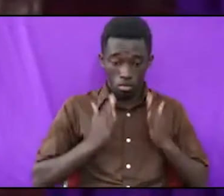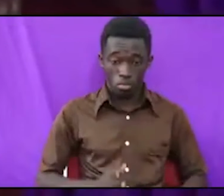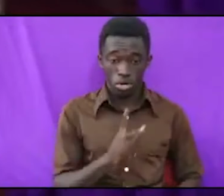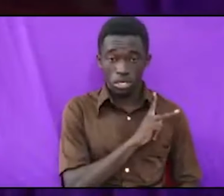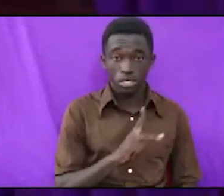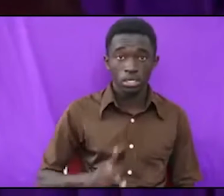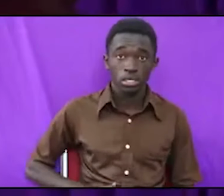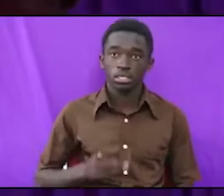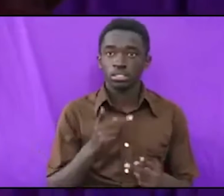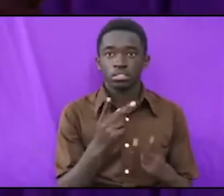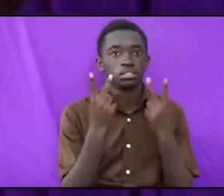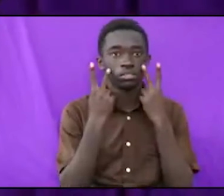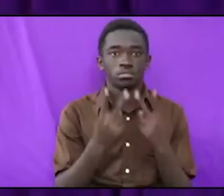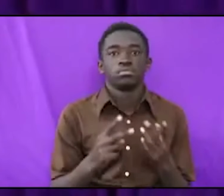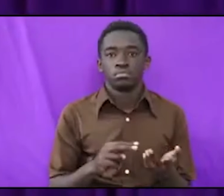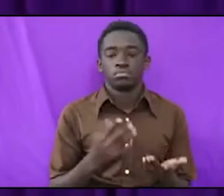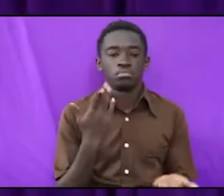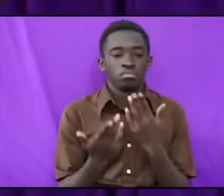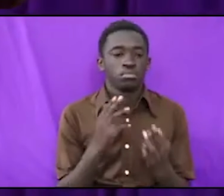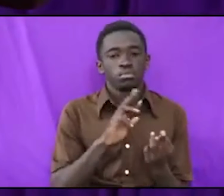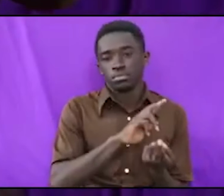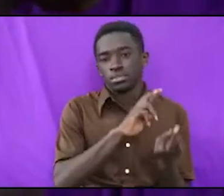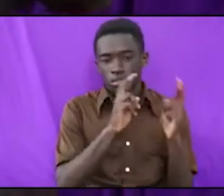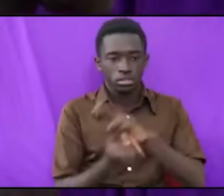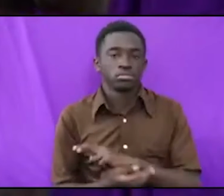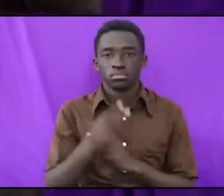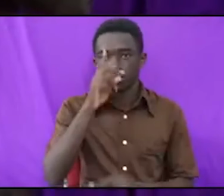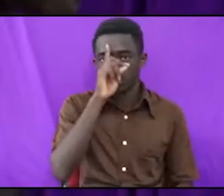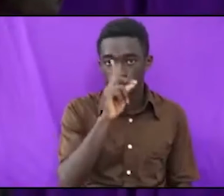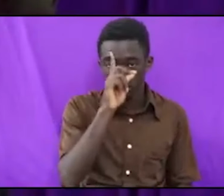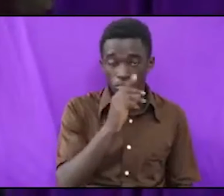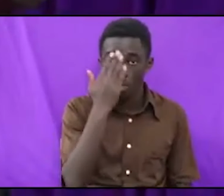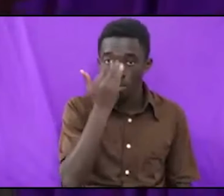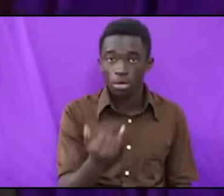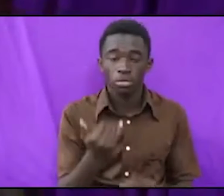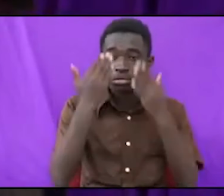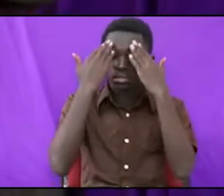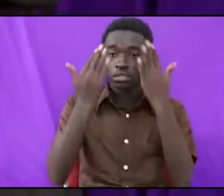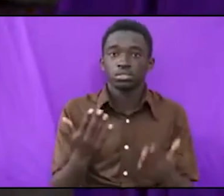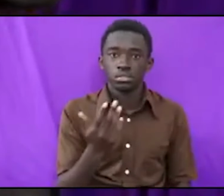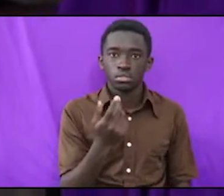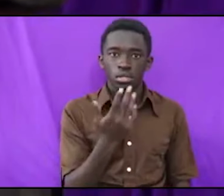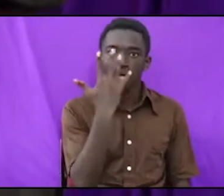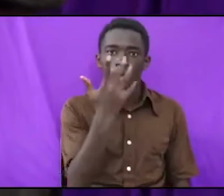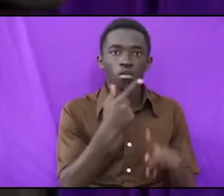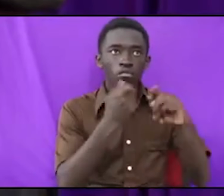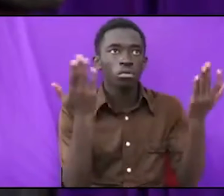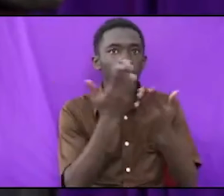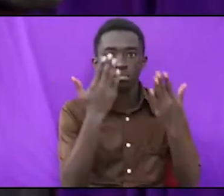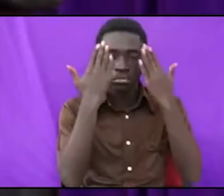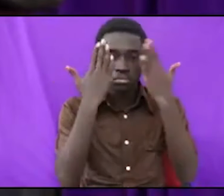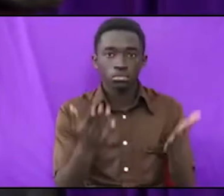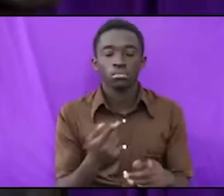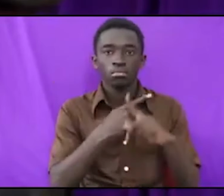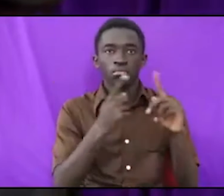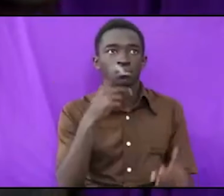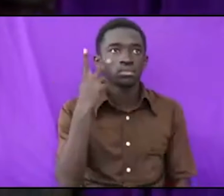away and repent very seriously, because you don't know where the hand is coming from, but the hand is